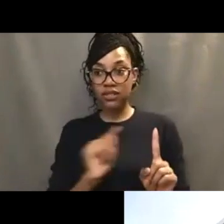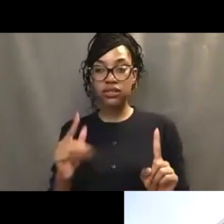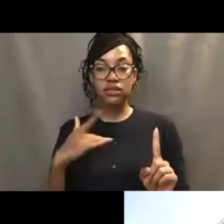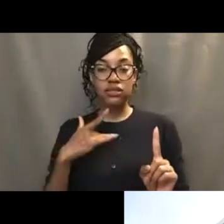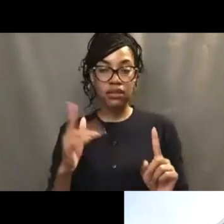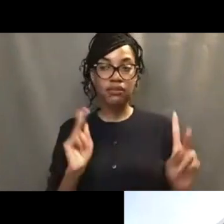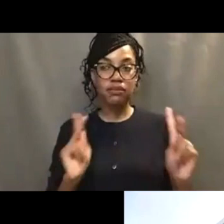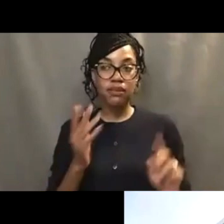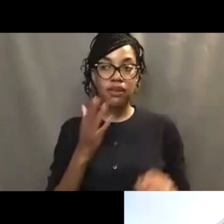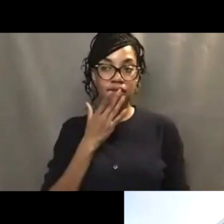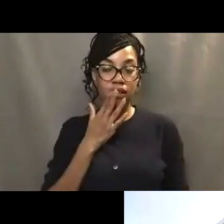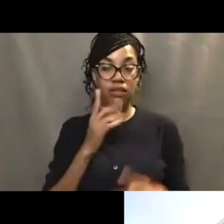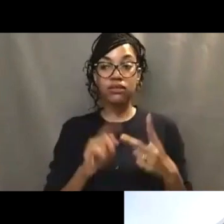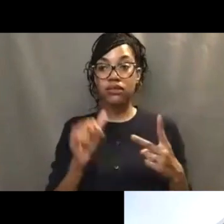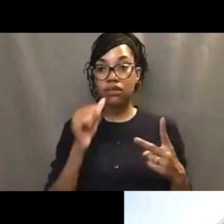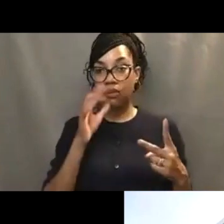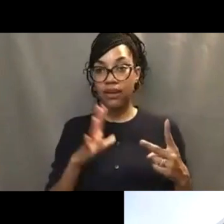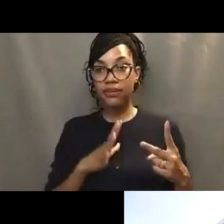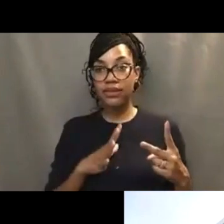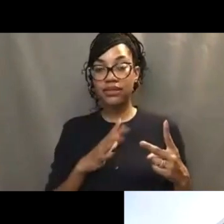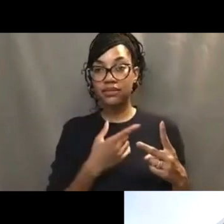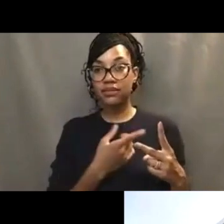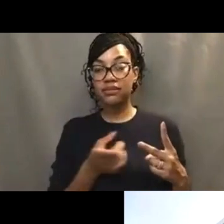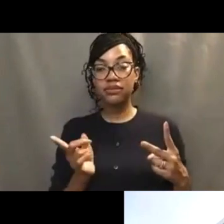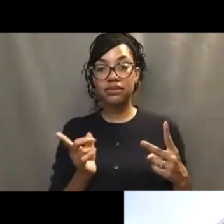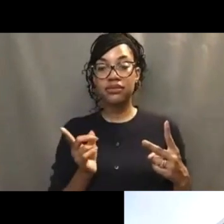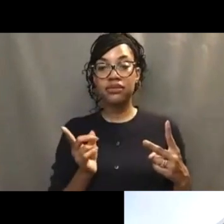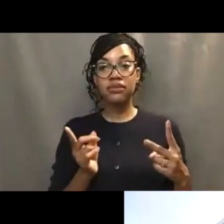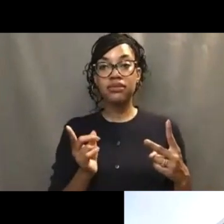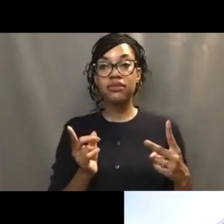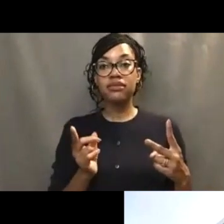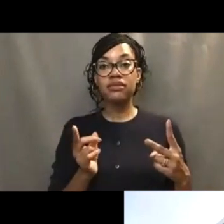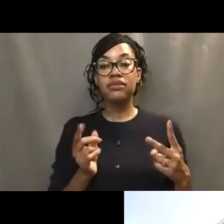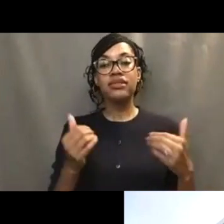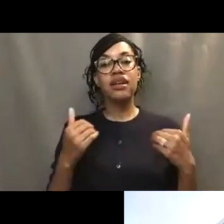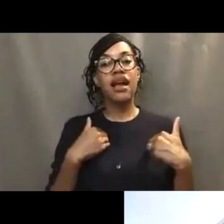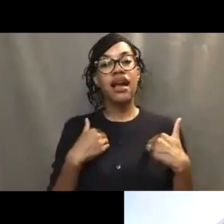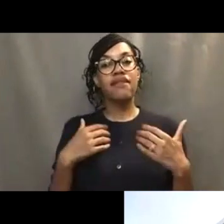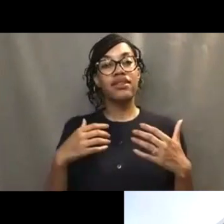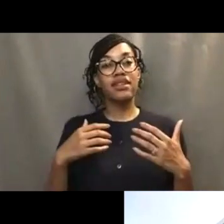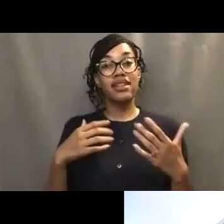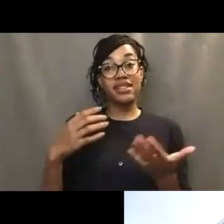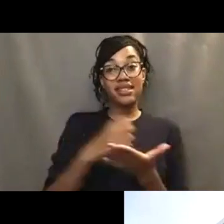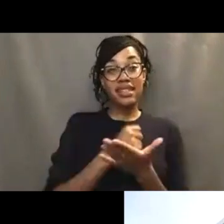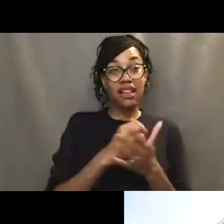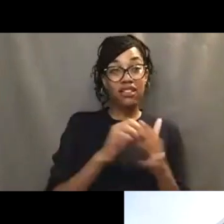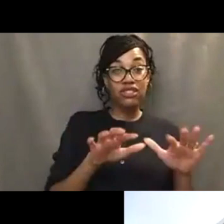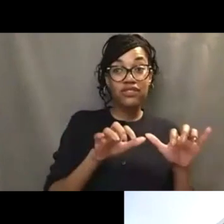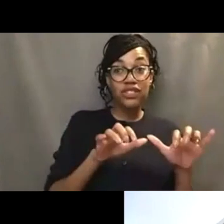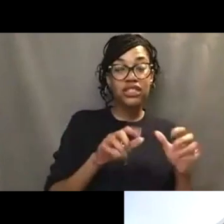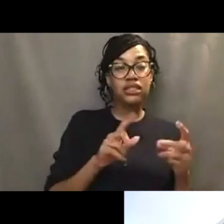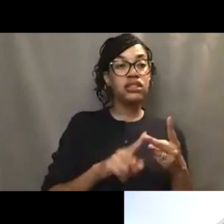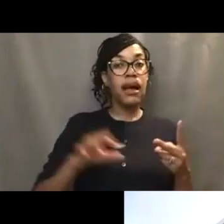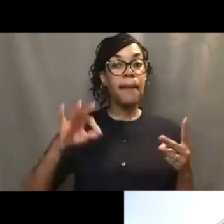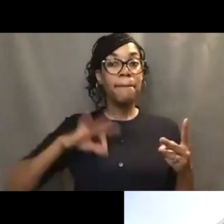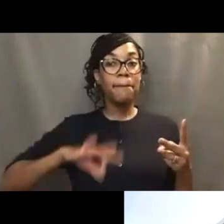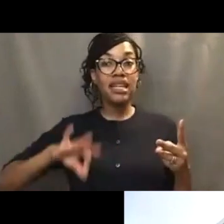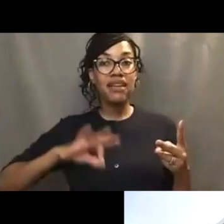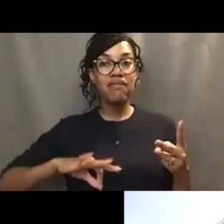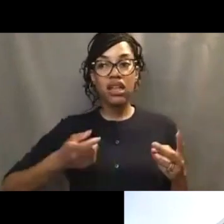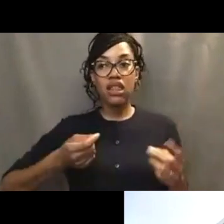they're women, and having a salary freeze, taking away benefits, reducing